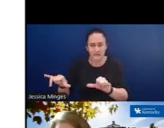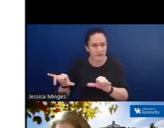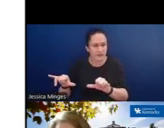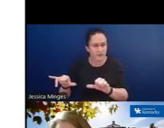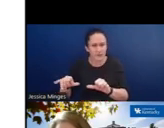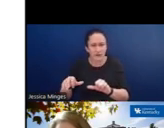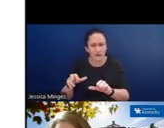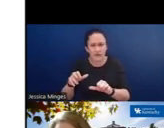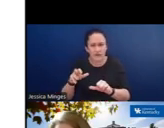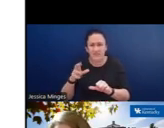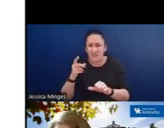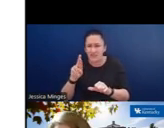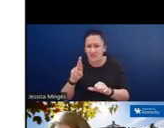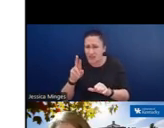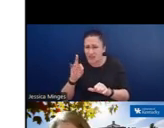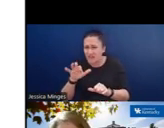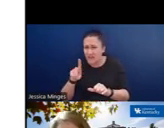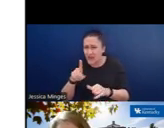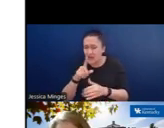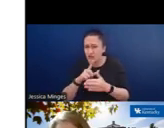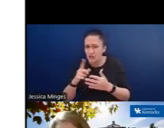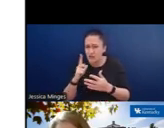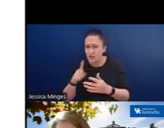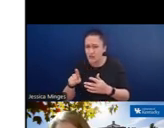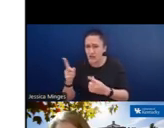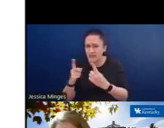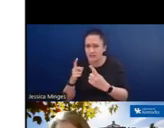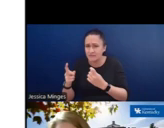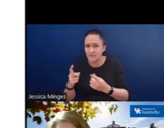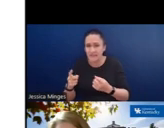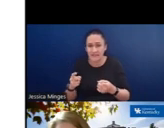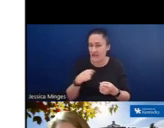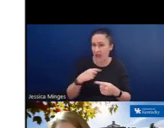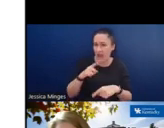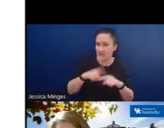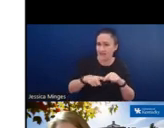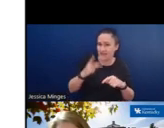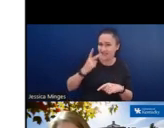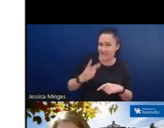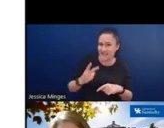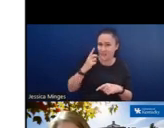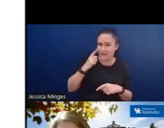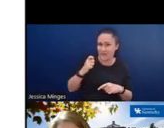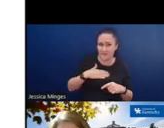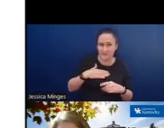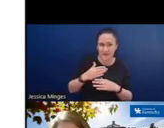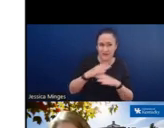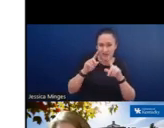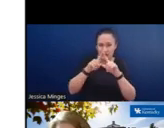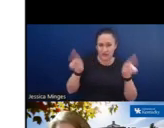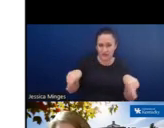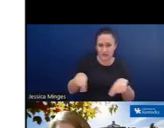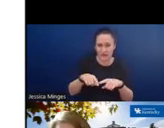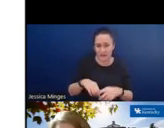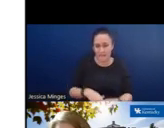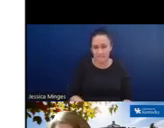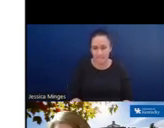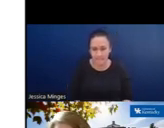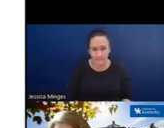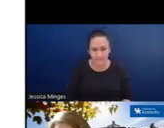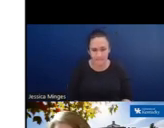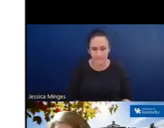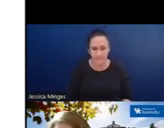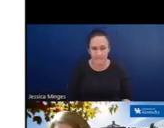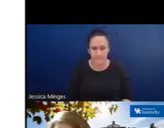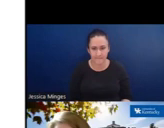if you'd like to ask me the I can't questions. see them because I'm sharing my screen and not yours. Okay, so we're going to take just